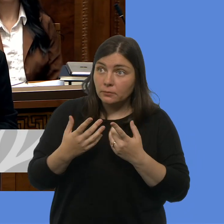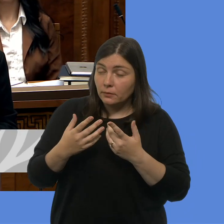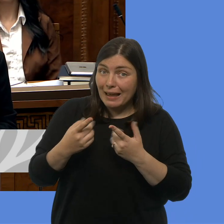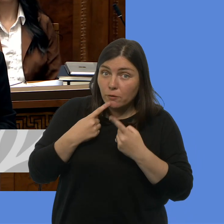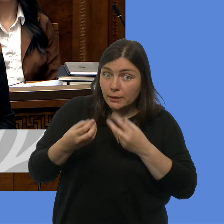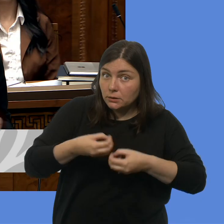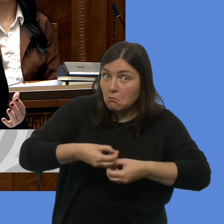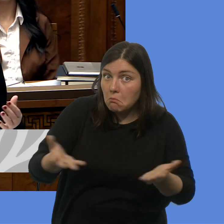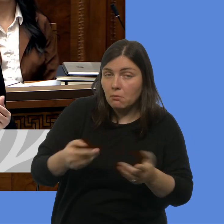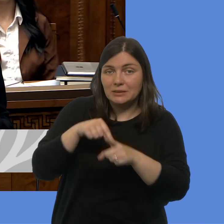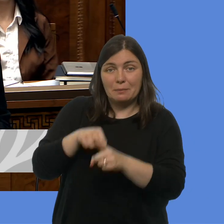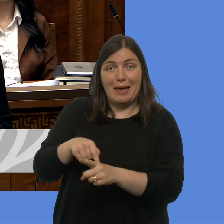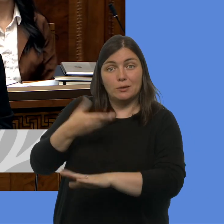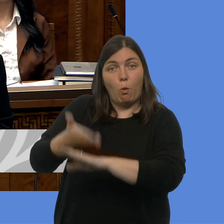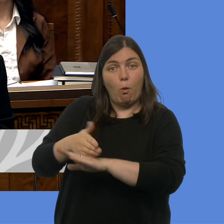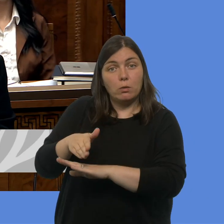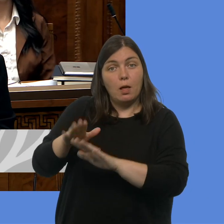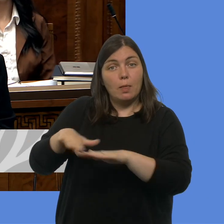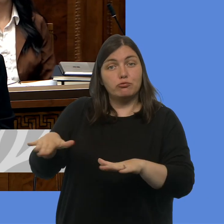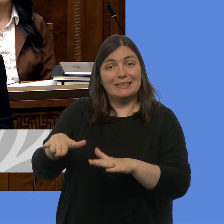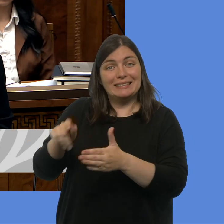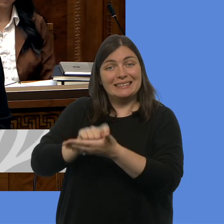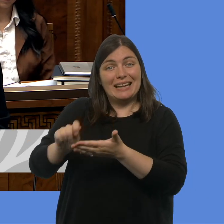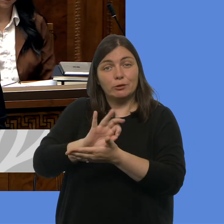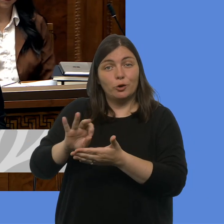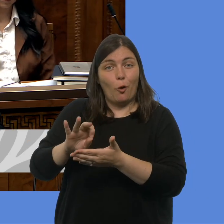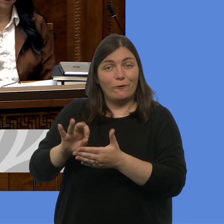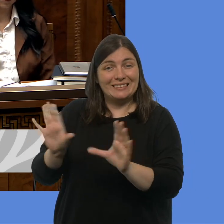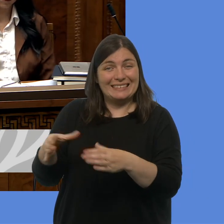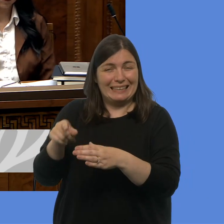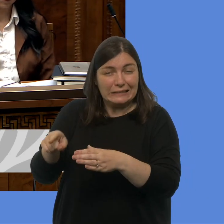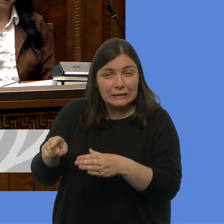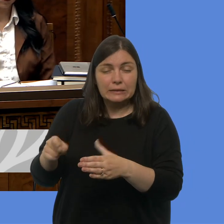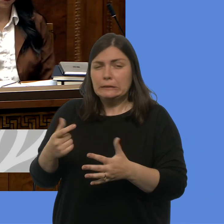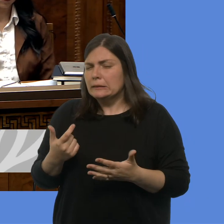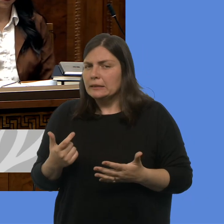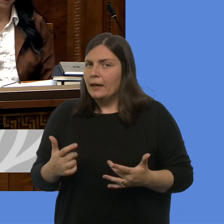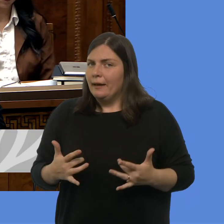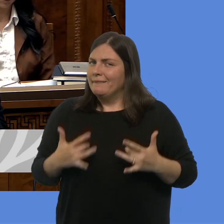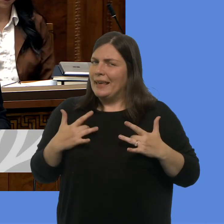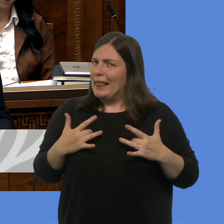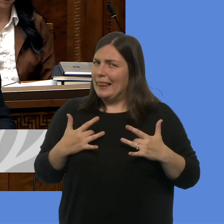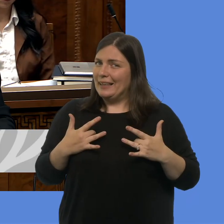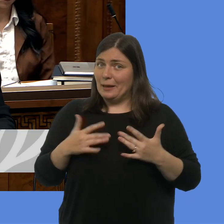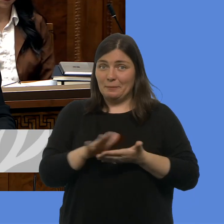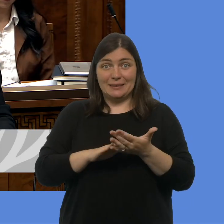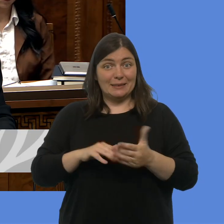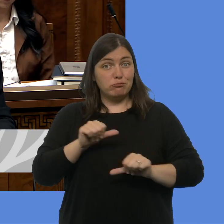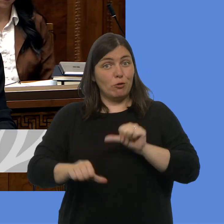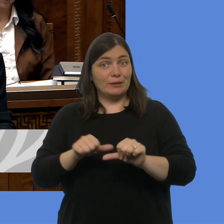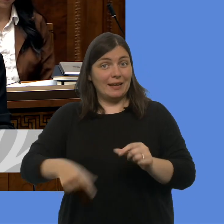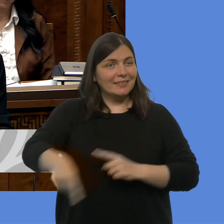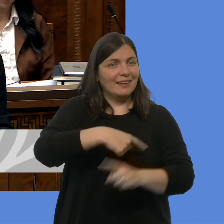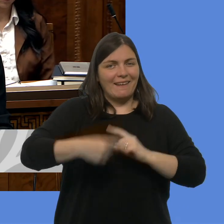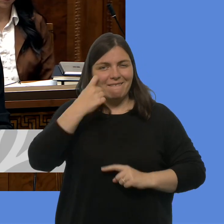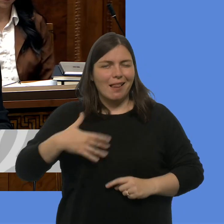And I just don't see how that sits well in terms of being able to have a process that people can have confidence in. And then on inquests, the